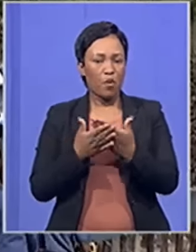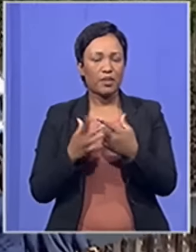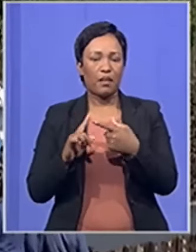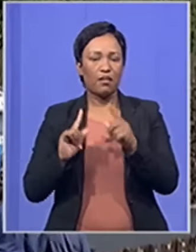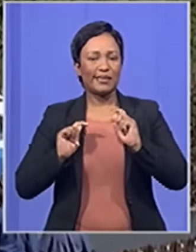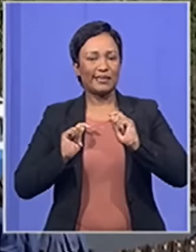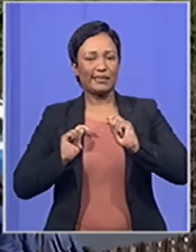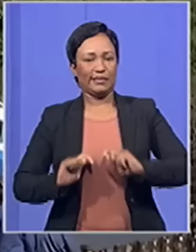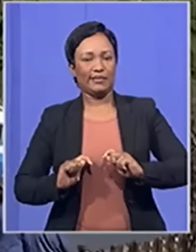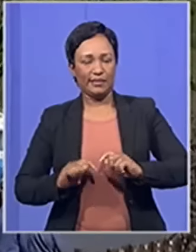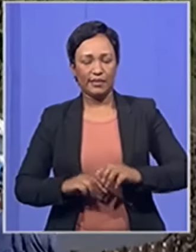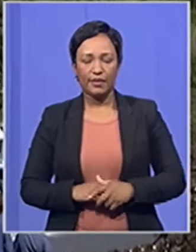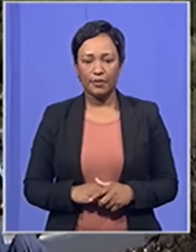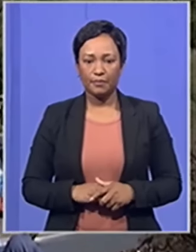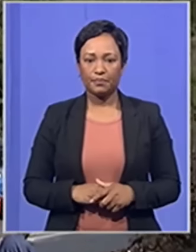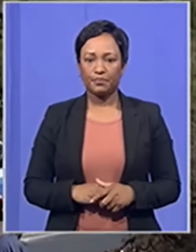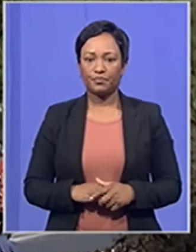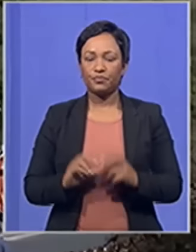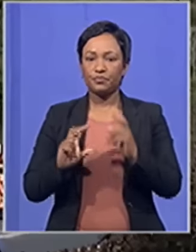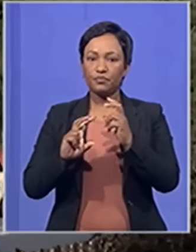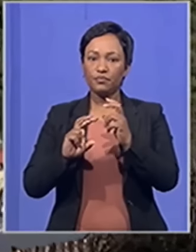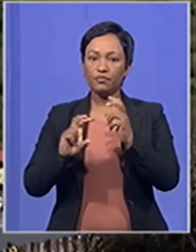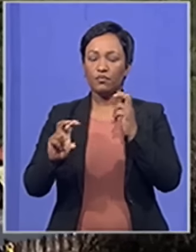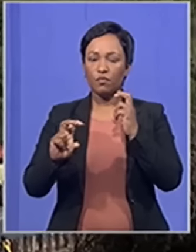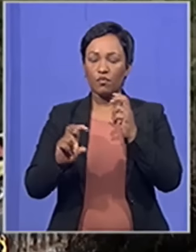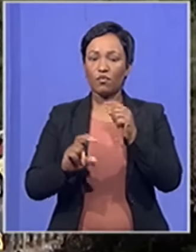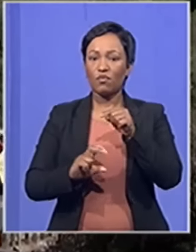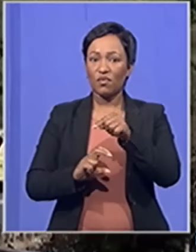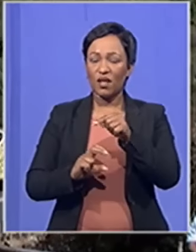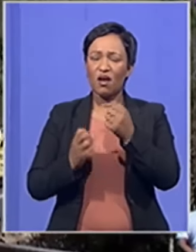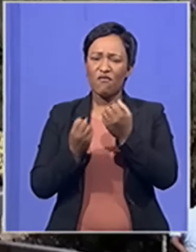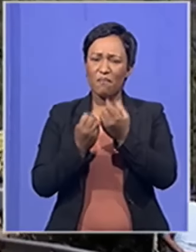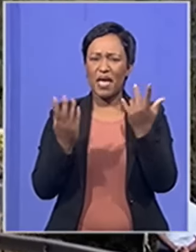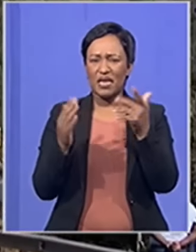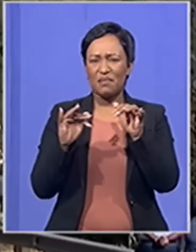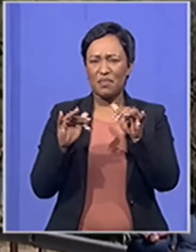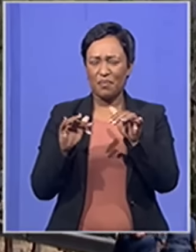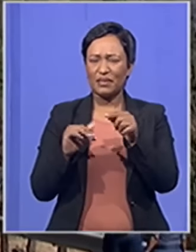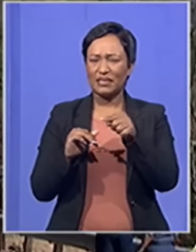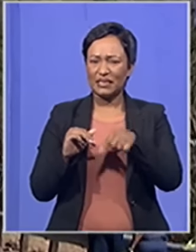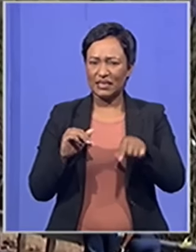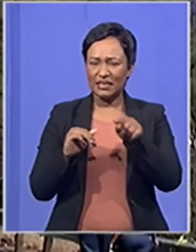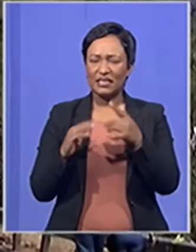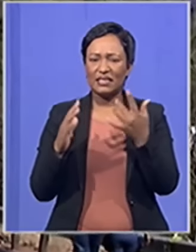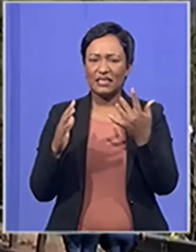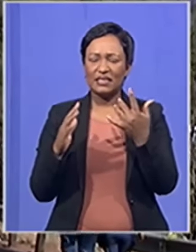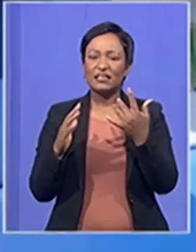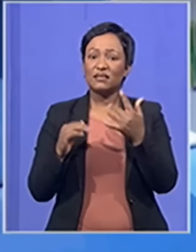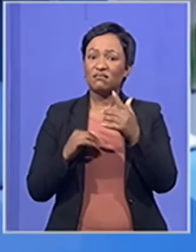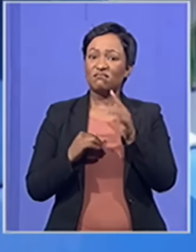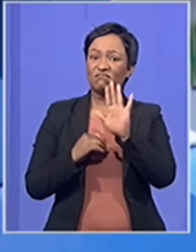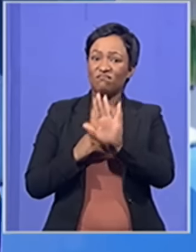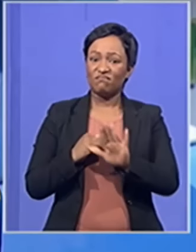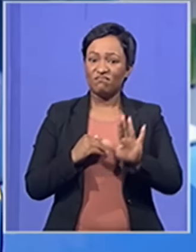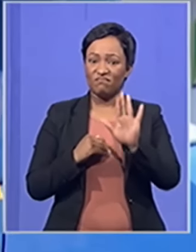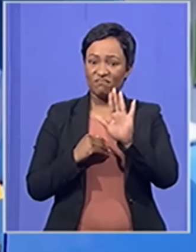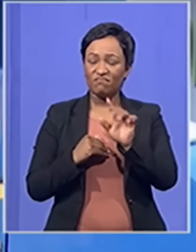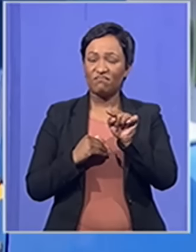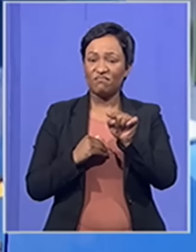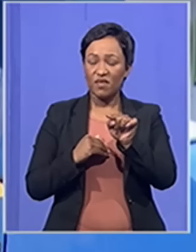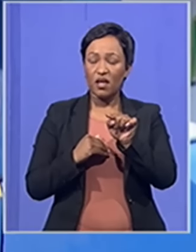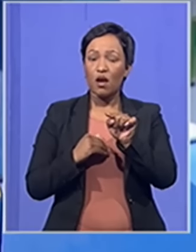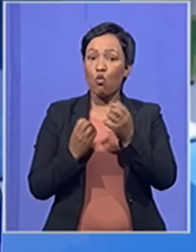Go begwa fa bese eno ya bapagami ba le 69 e ne e tletse phetelela ka bapagami ba le